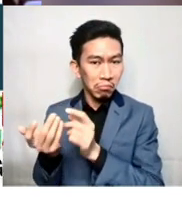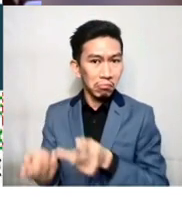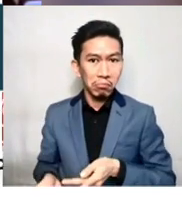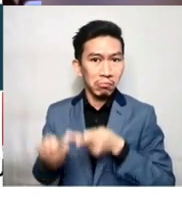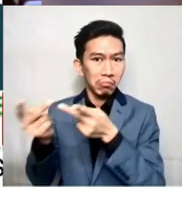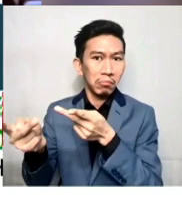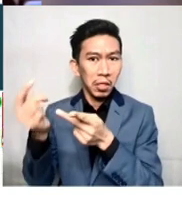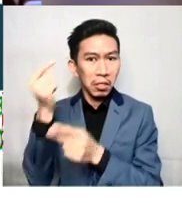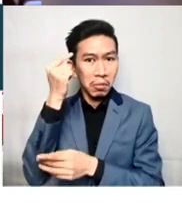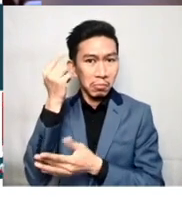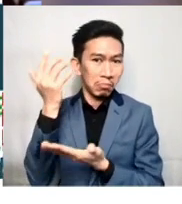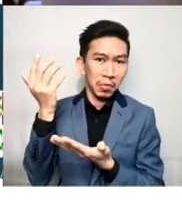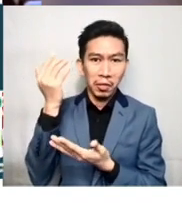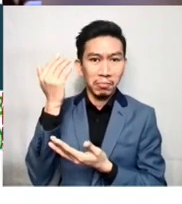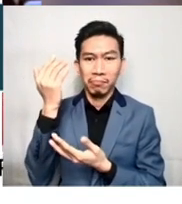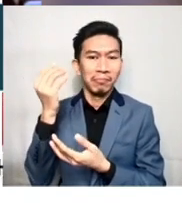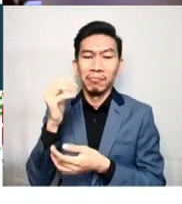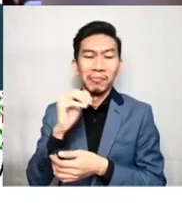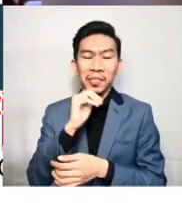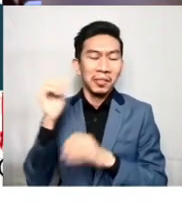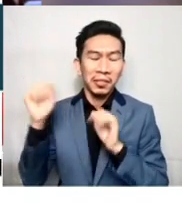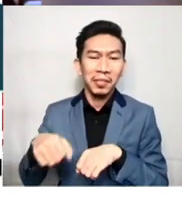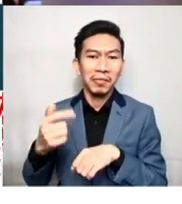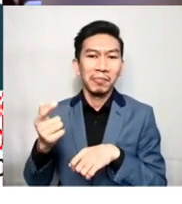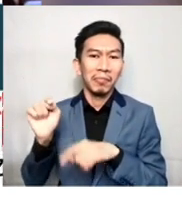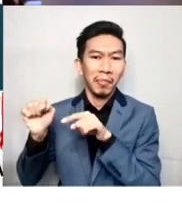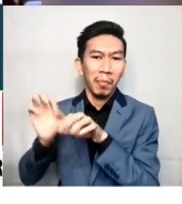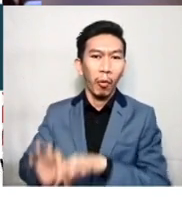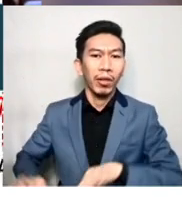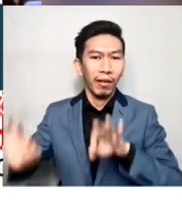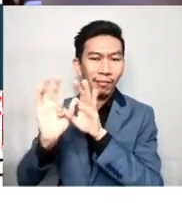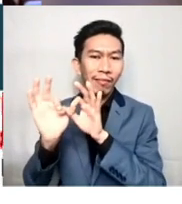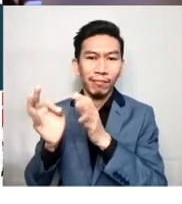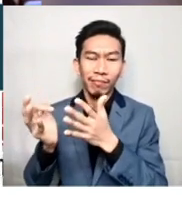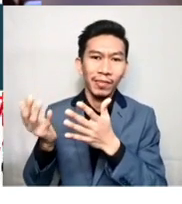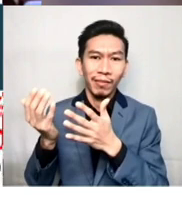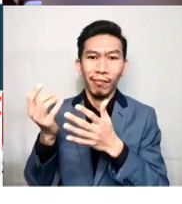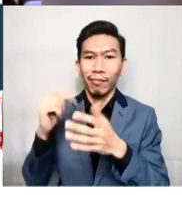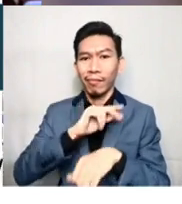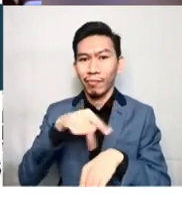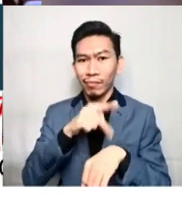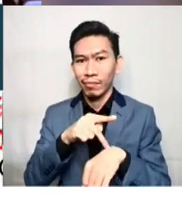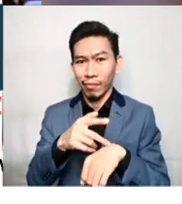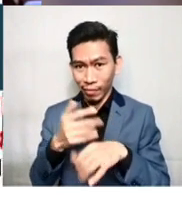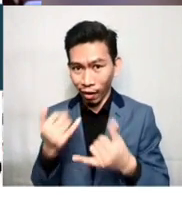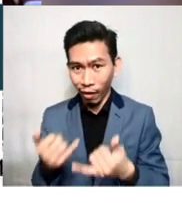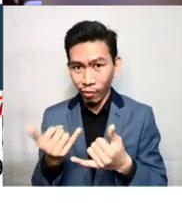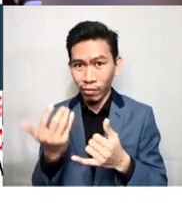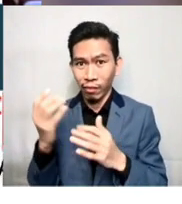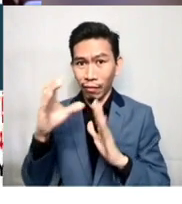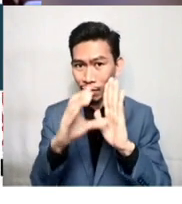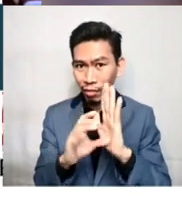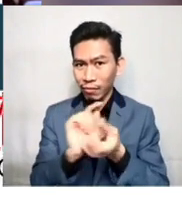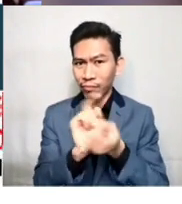it's a priority or it's needed even, no, for our country to have this kind of constitutional